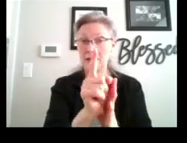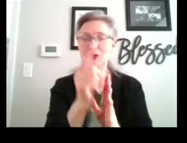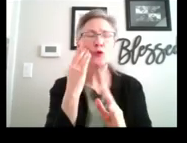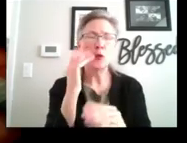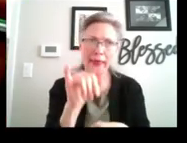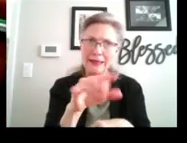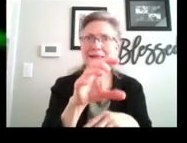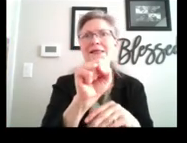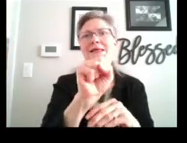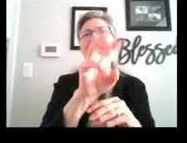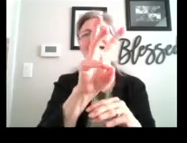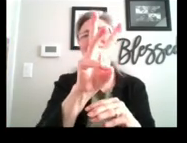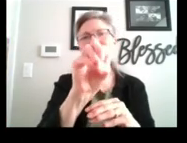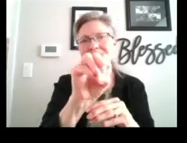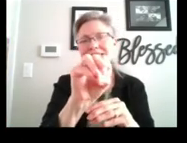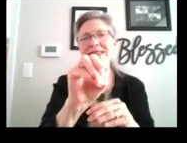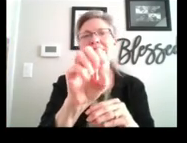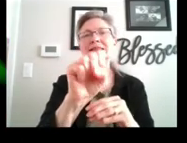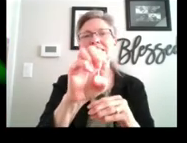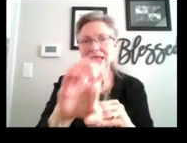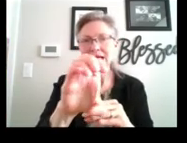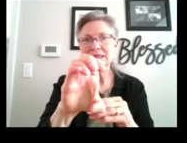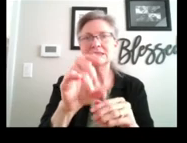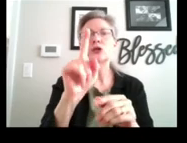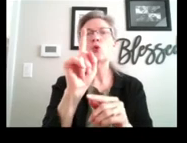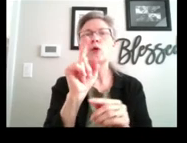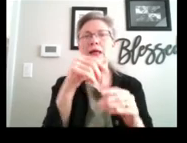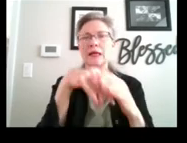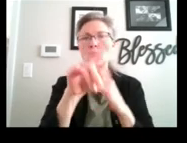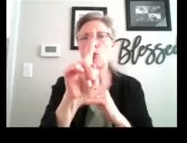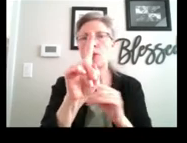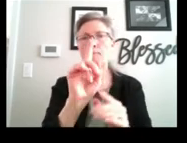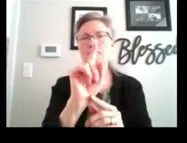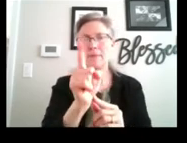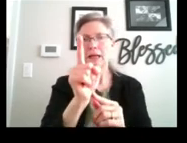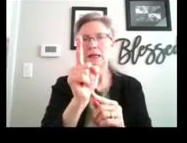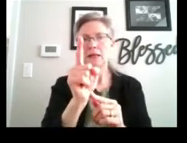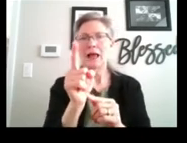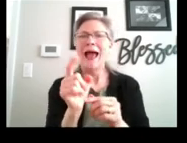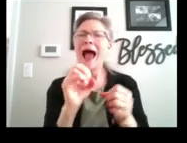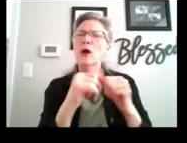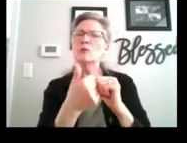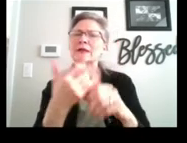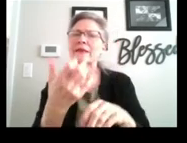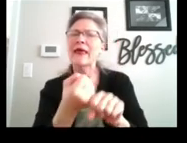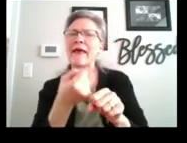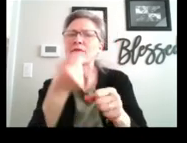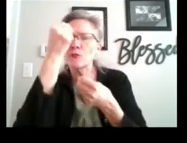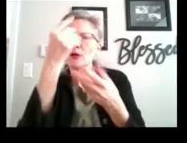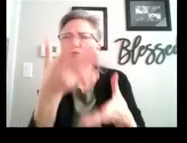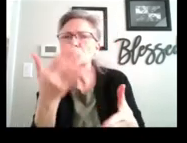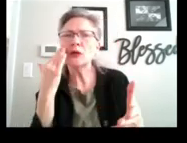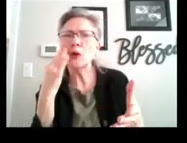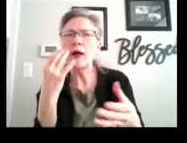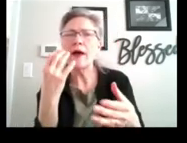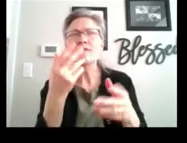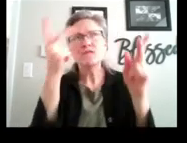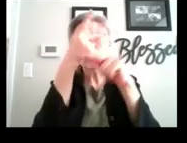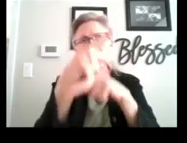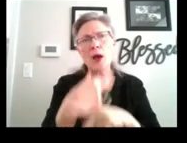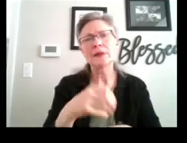are 60 seconds in a minute. Now I want you to think, how can we take that information that we know and figure out how many seconds are in